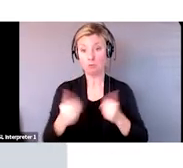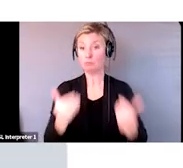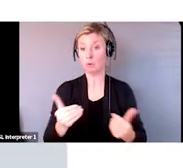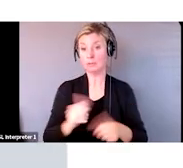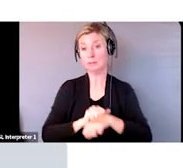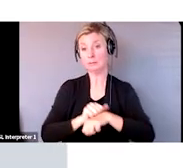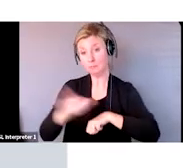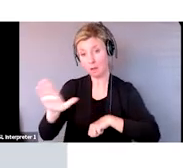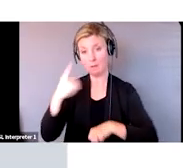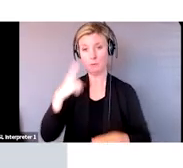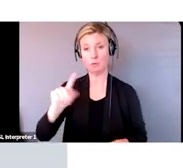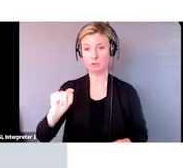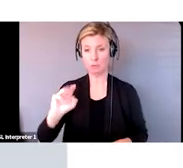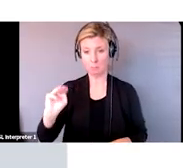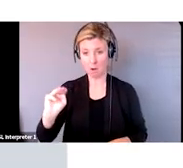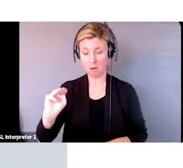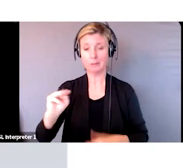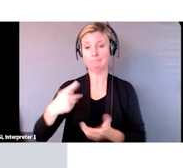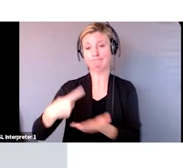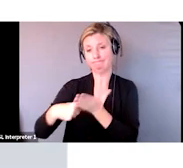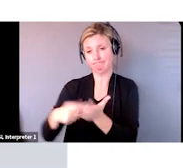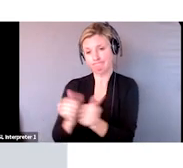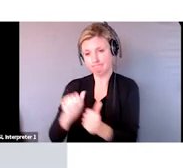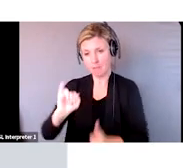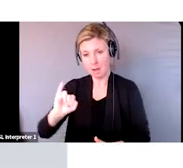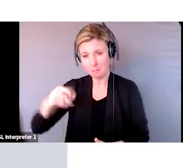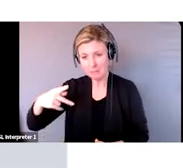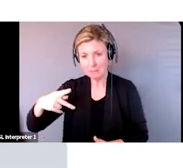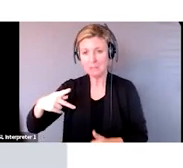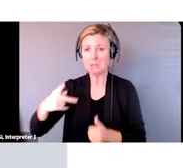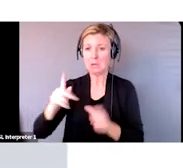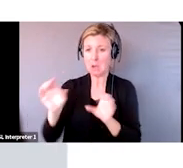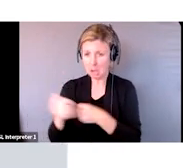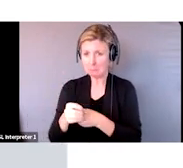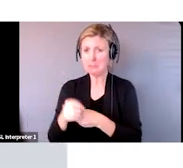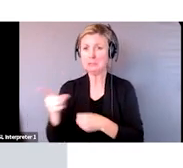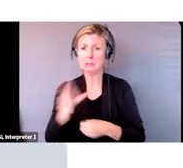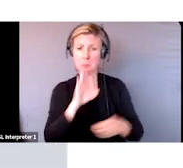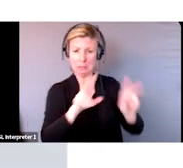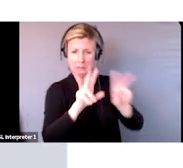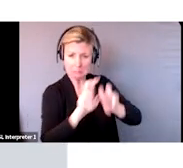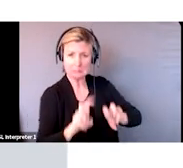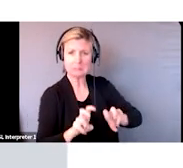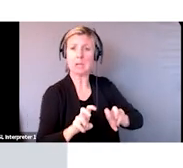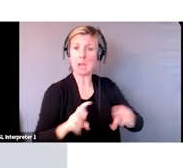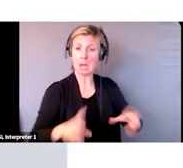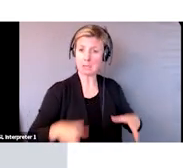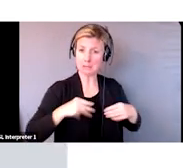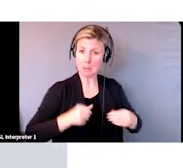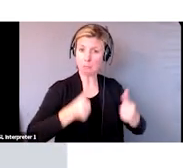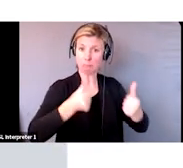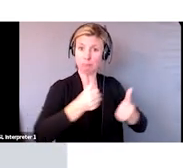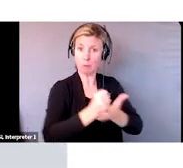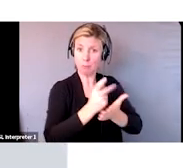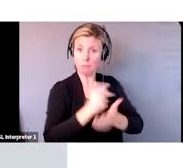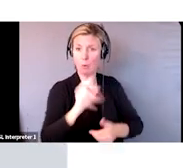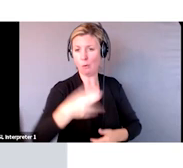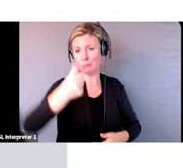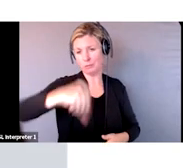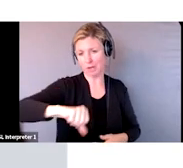with the IP office, and then they will make a determination as to whether they will accept or reject the registration.